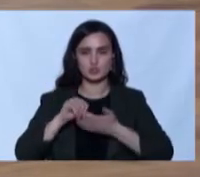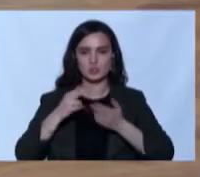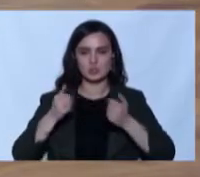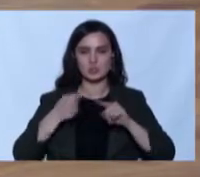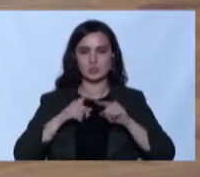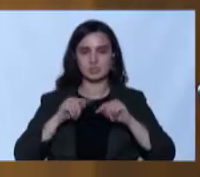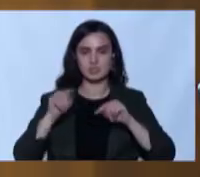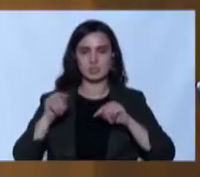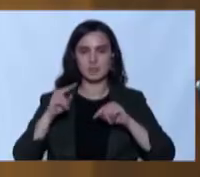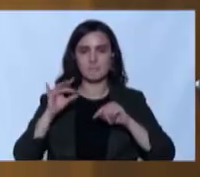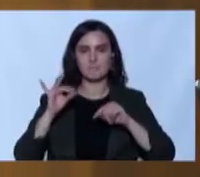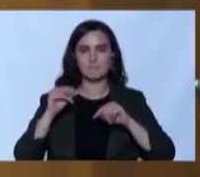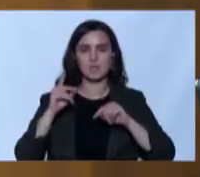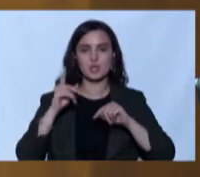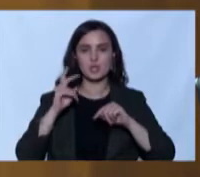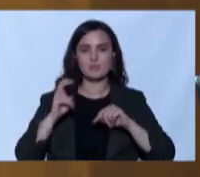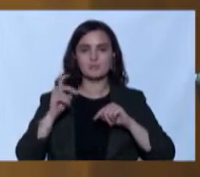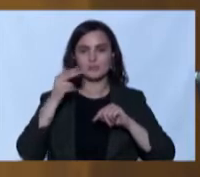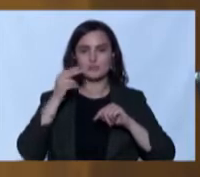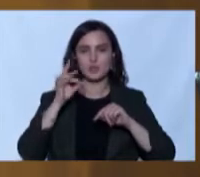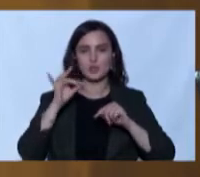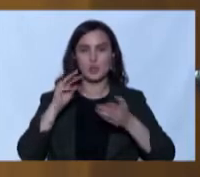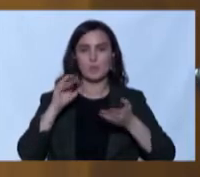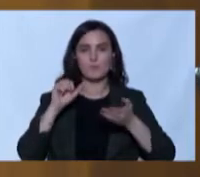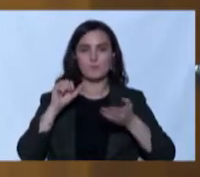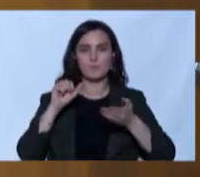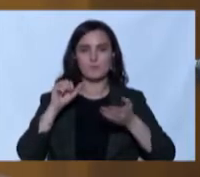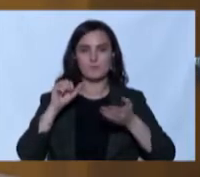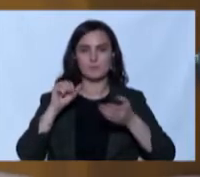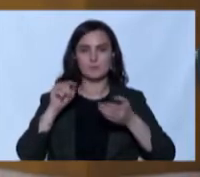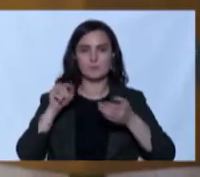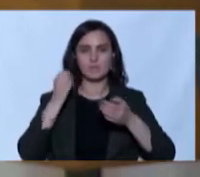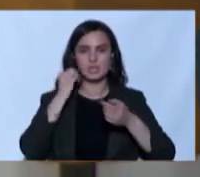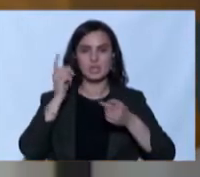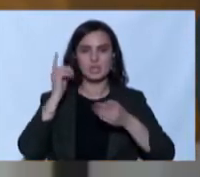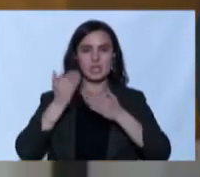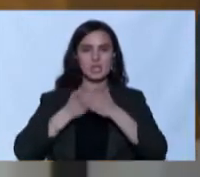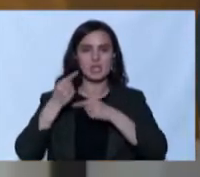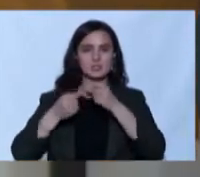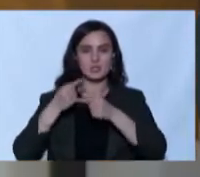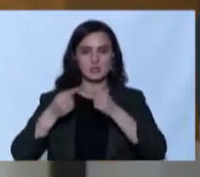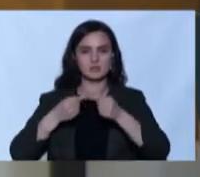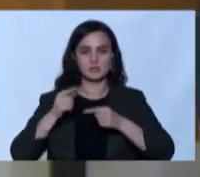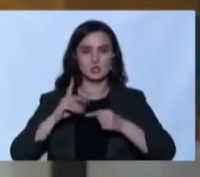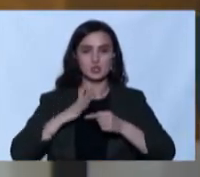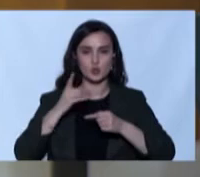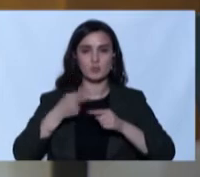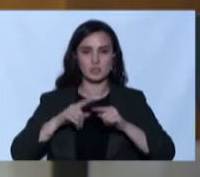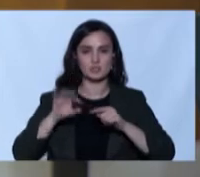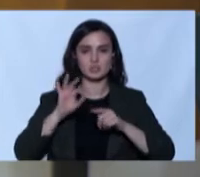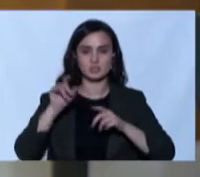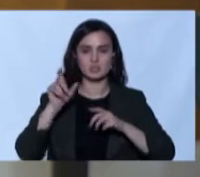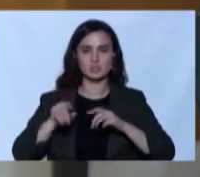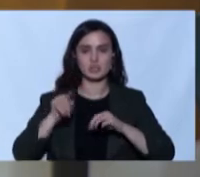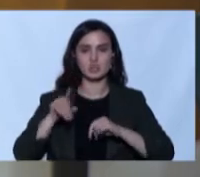actual prince, a Romanian prince, and there's all sorts of legends that have developed around him, where